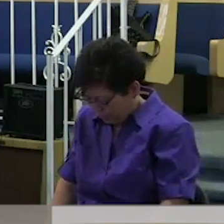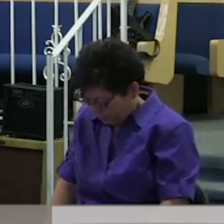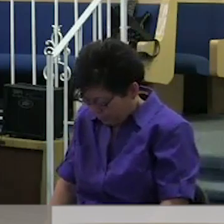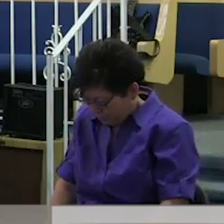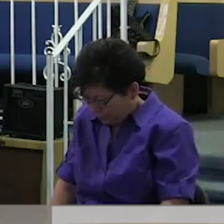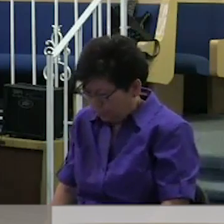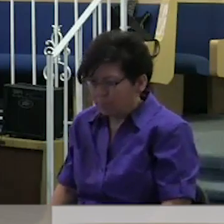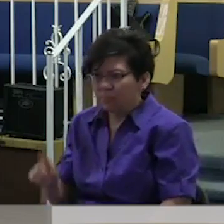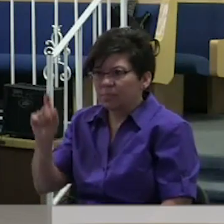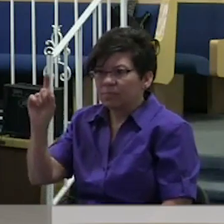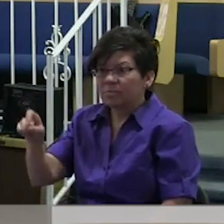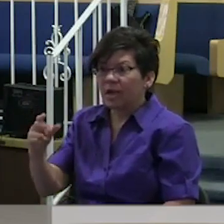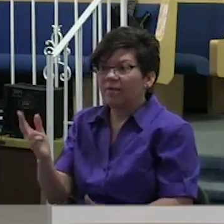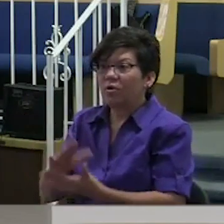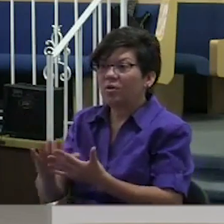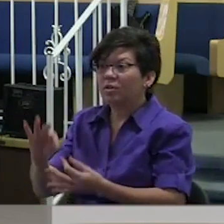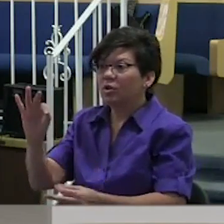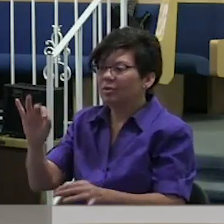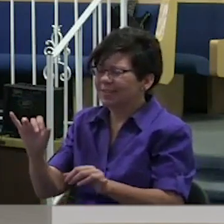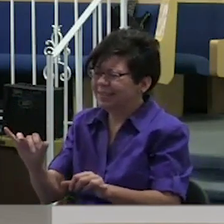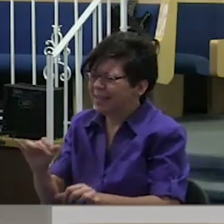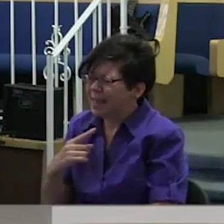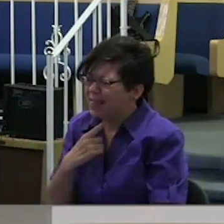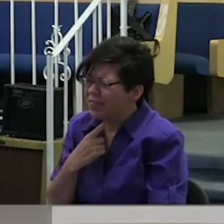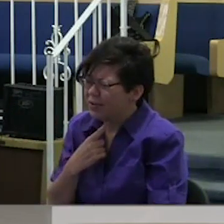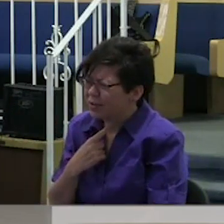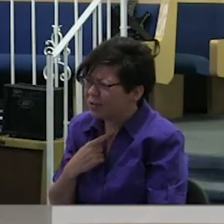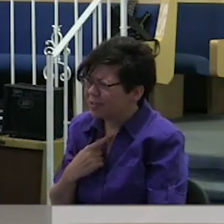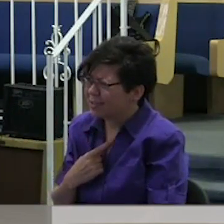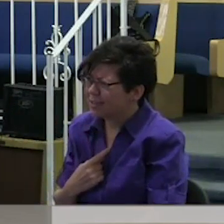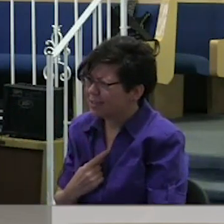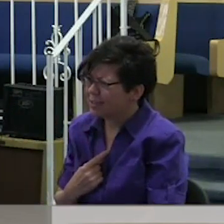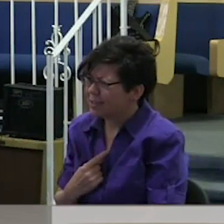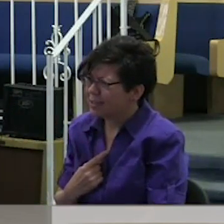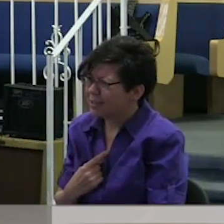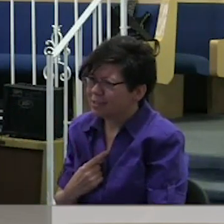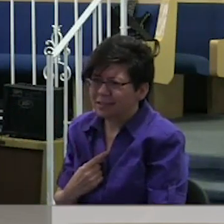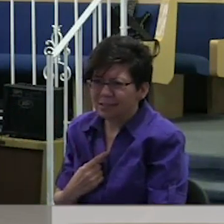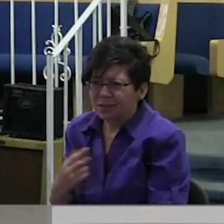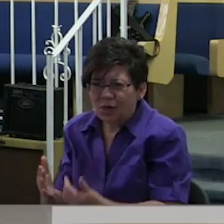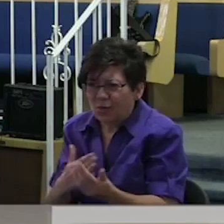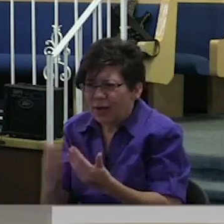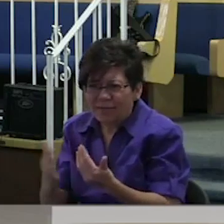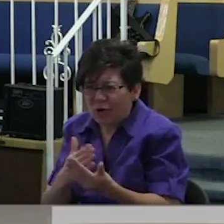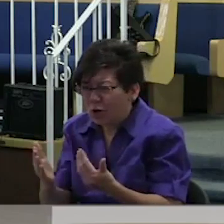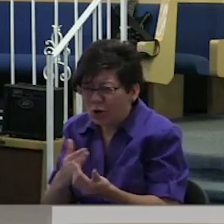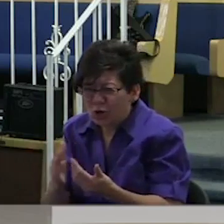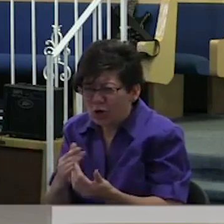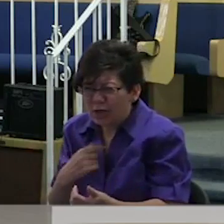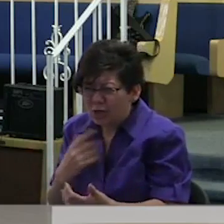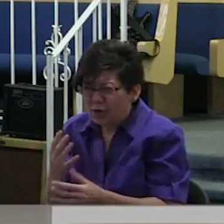If you got the Holy Ghost, stay thirsty. Whatever it takes you to get